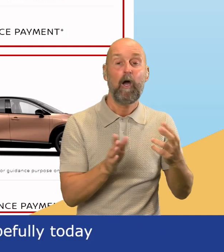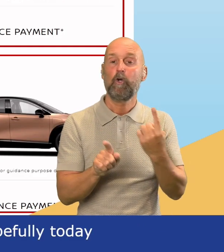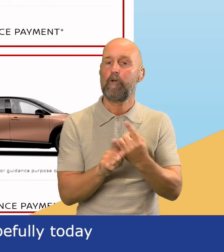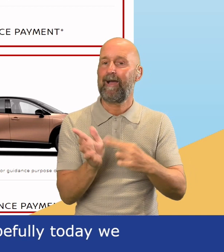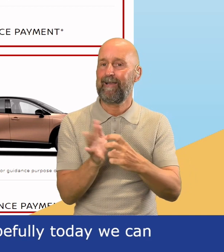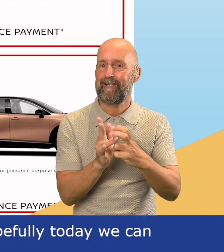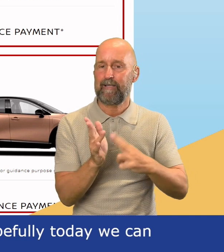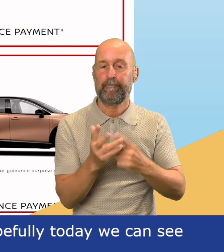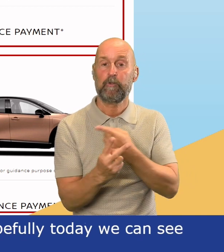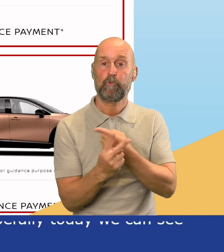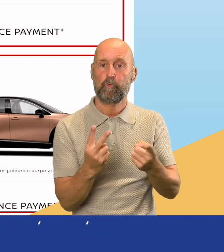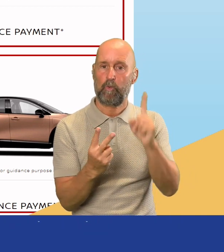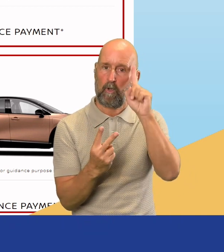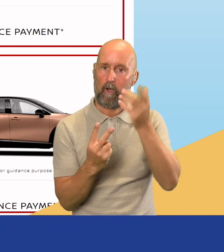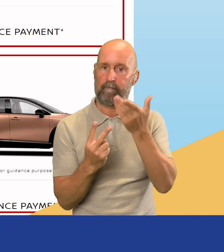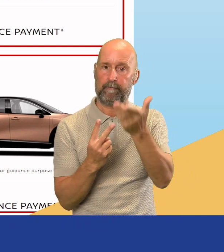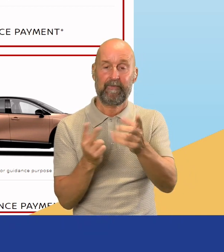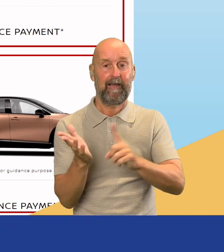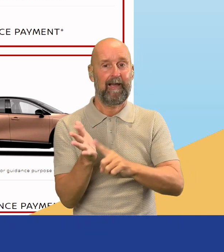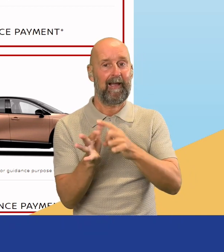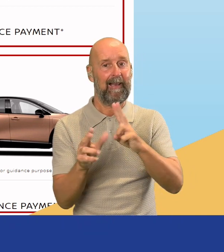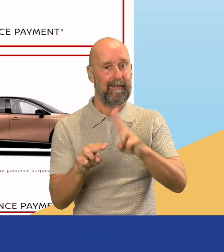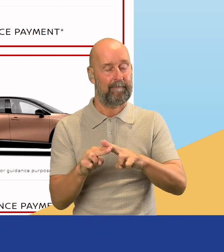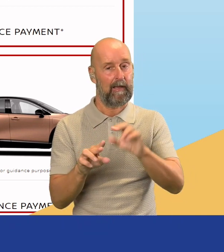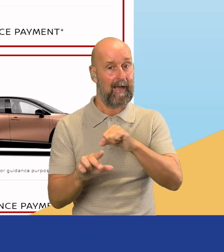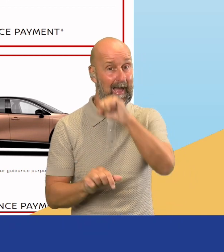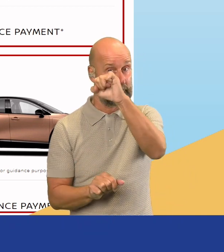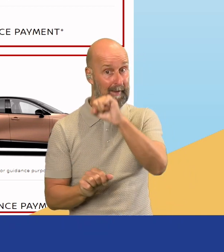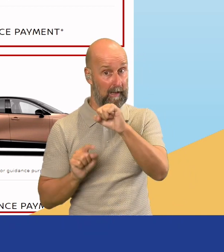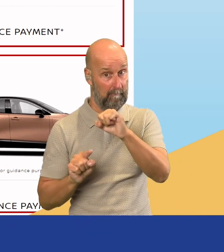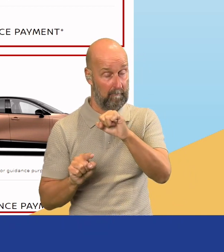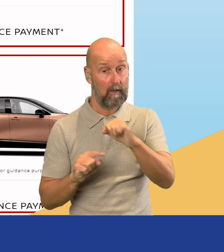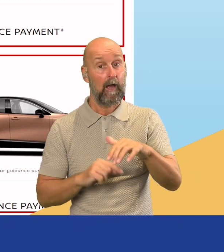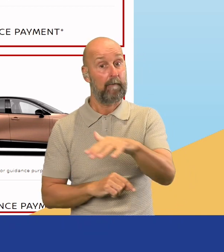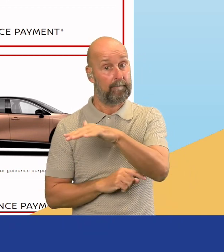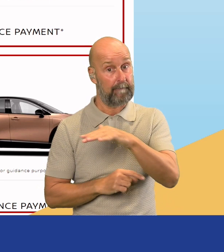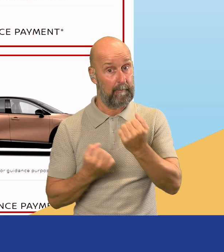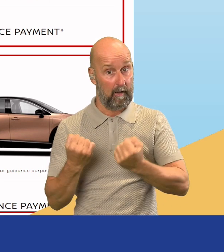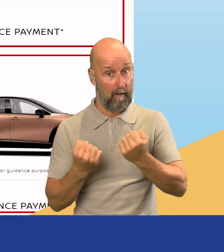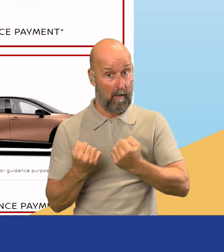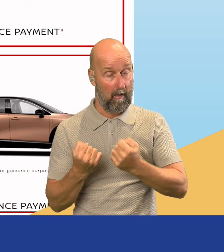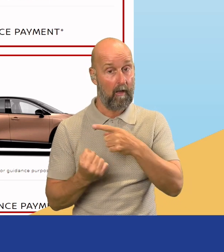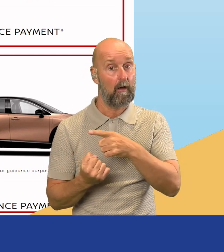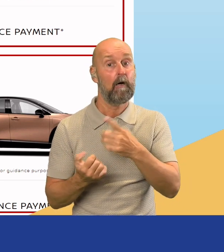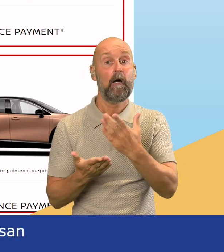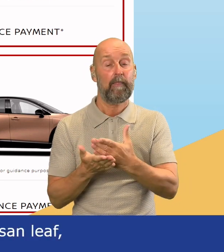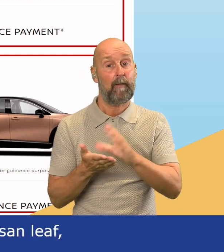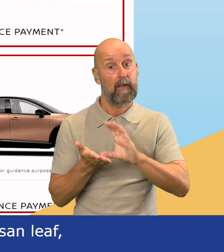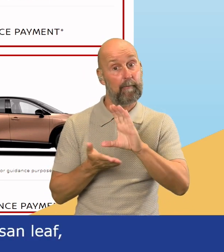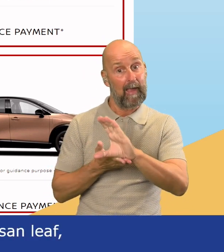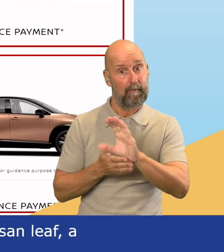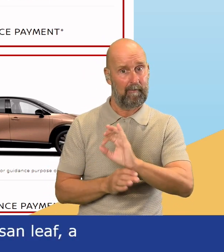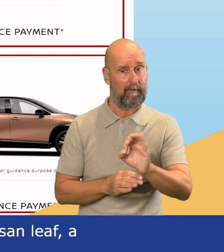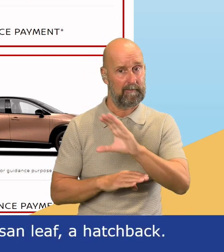we have 2 propositions. We have Nissan Leaf, which is our hatchback family vehicle. That starts with a nil advance payment, up